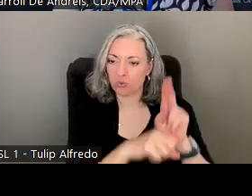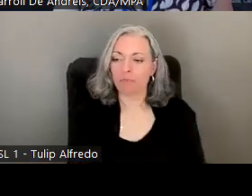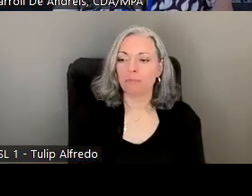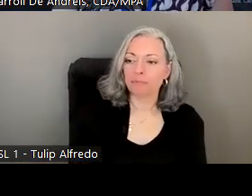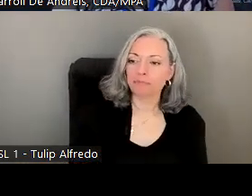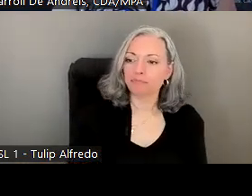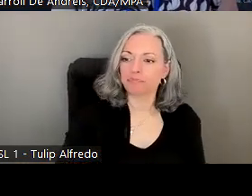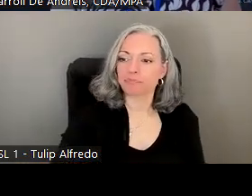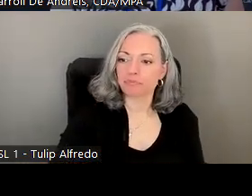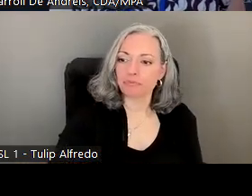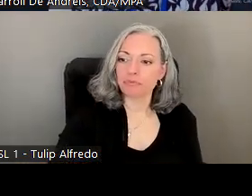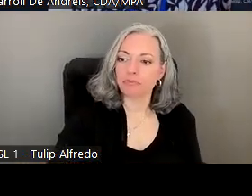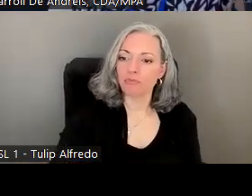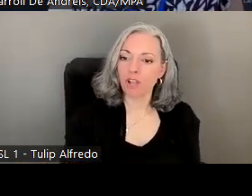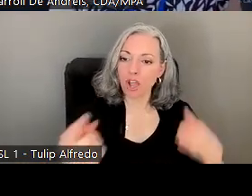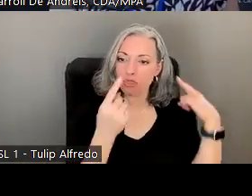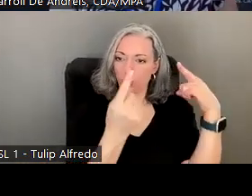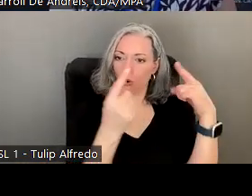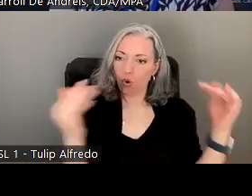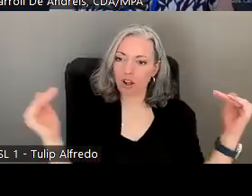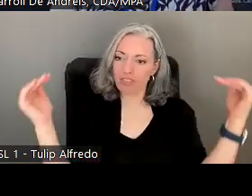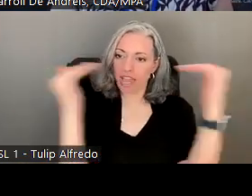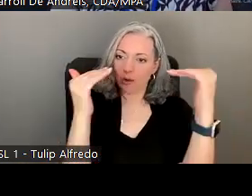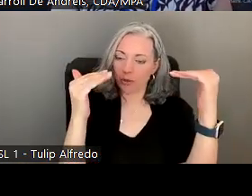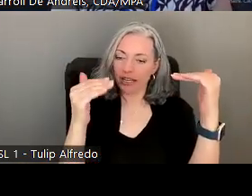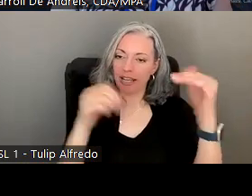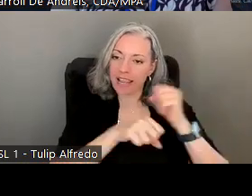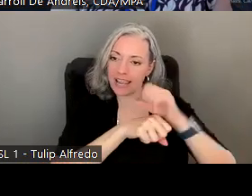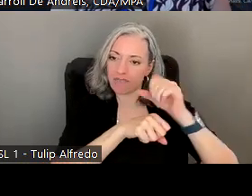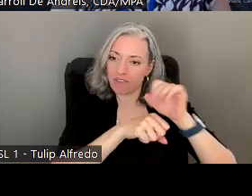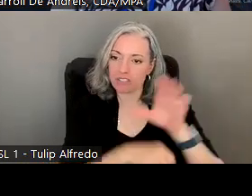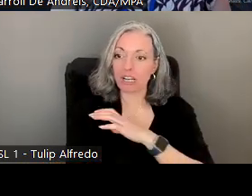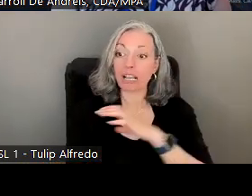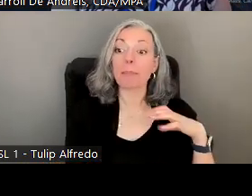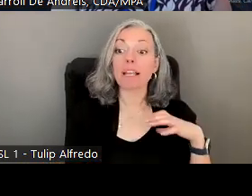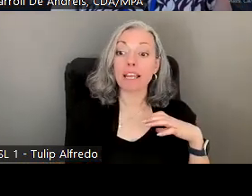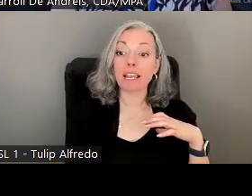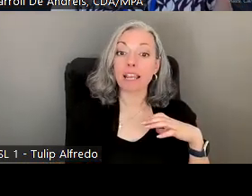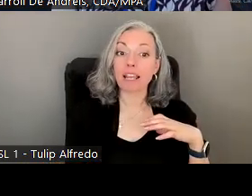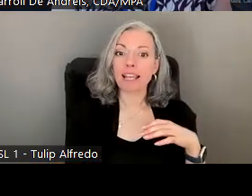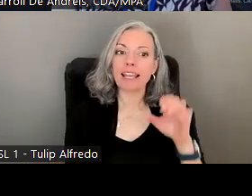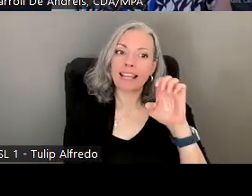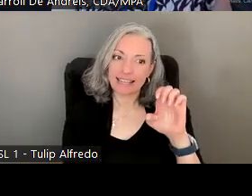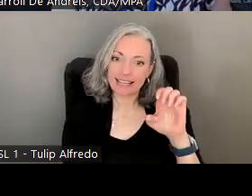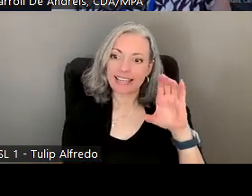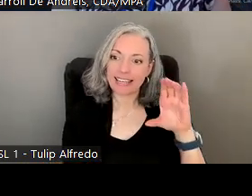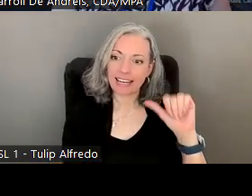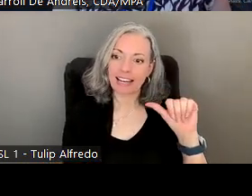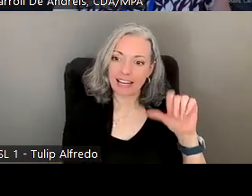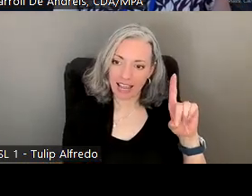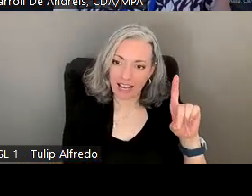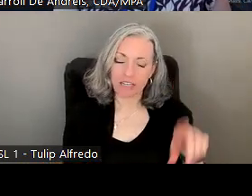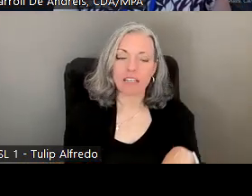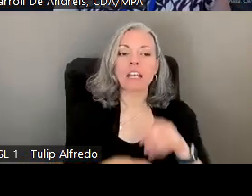The purpose of the Equity Advisory Committee on Aging and Disability, EACAD, is to advise